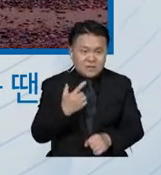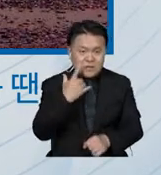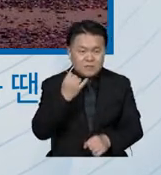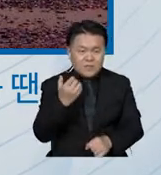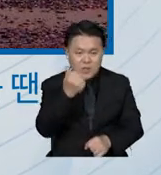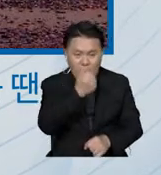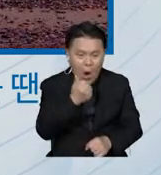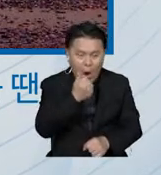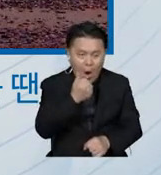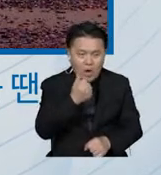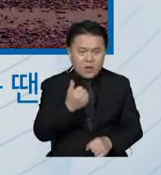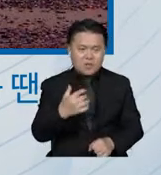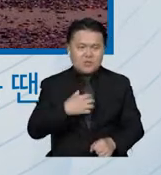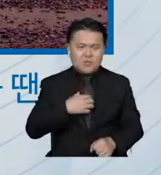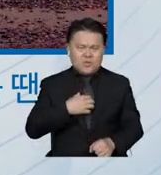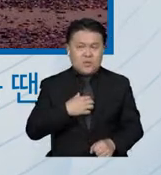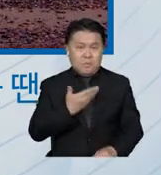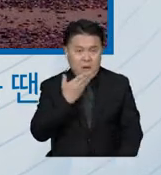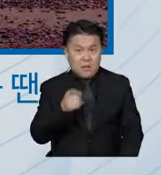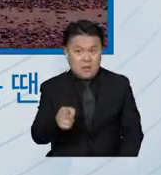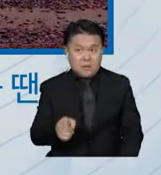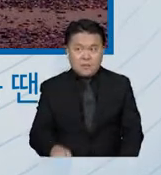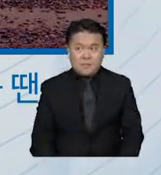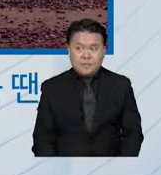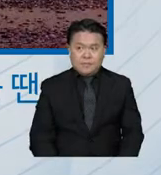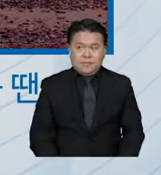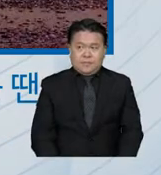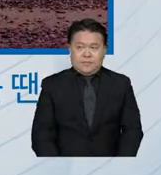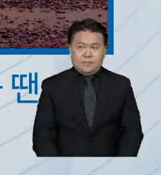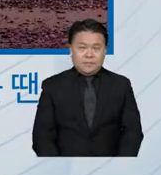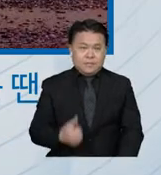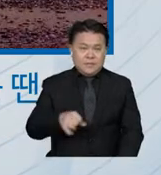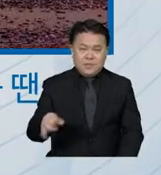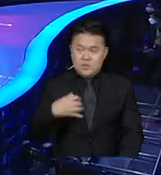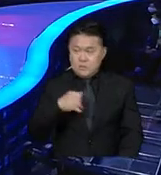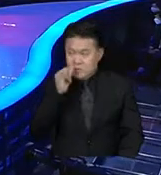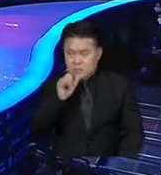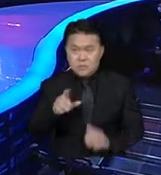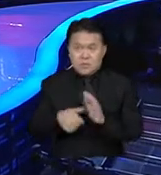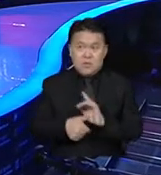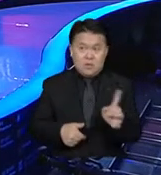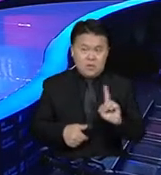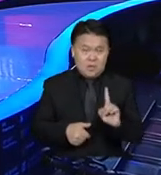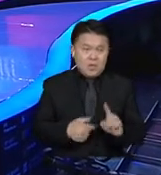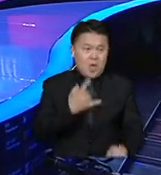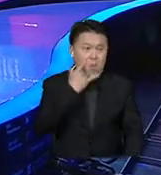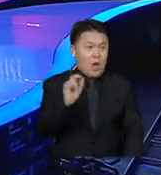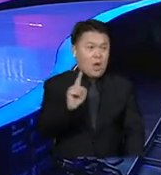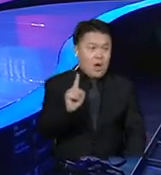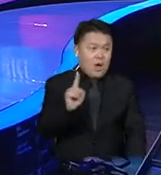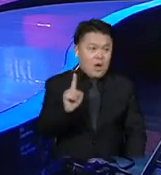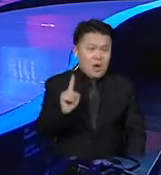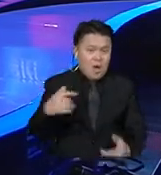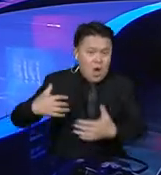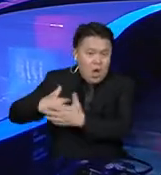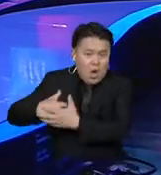so extraordinarily dangerous. If her cubs are threatened, she's going to do horrific things to defend them.